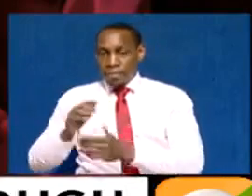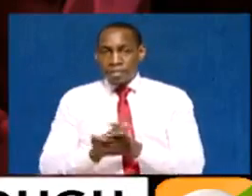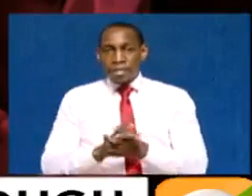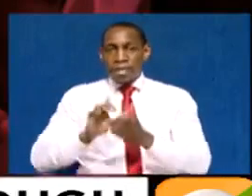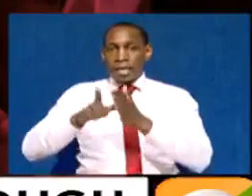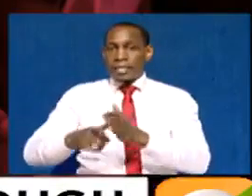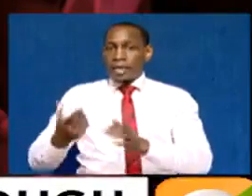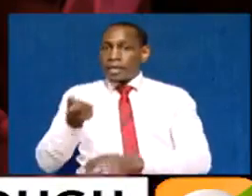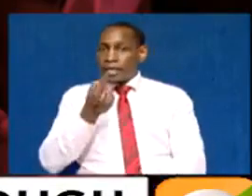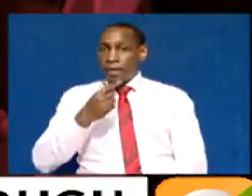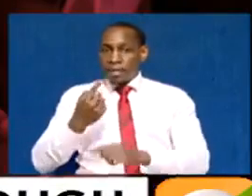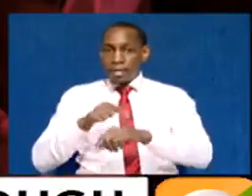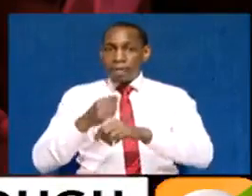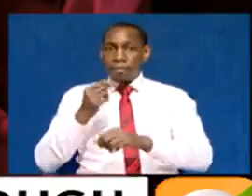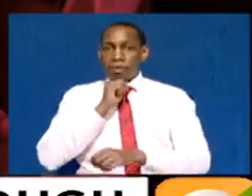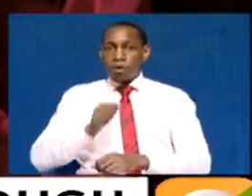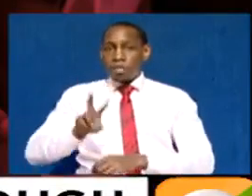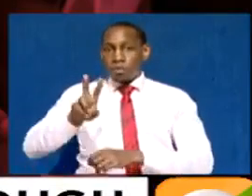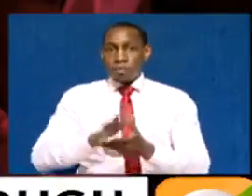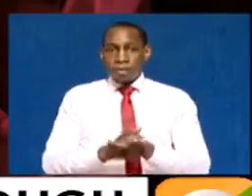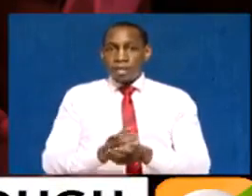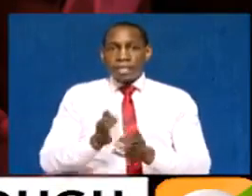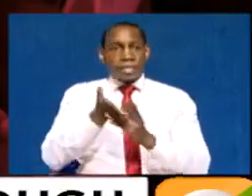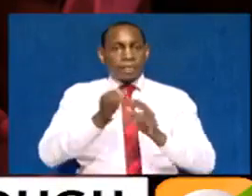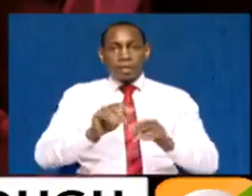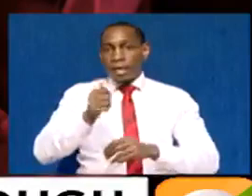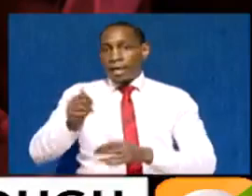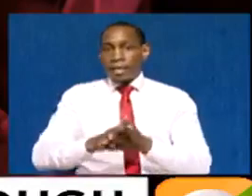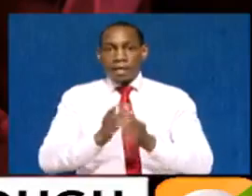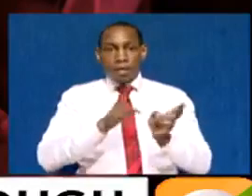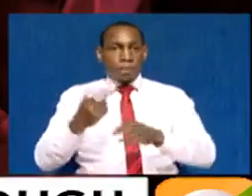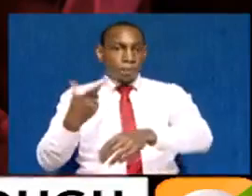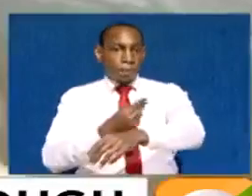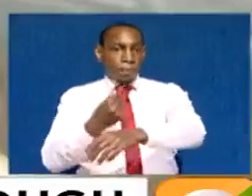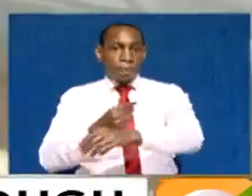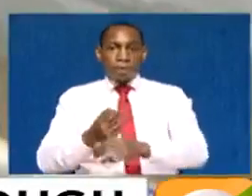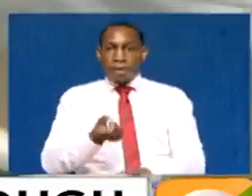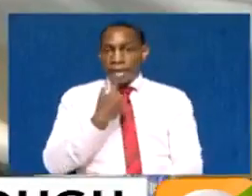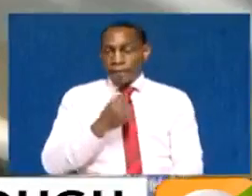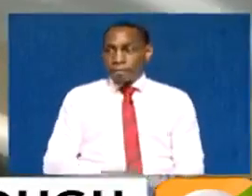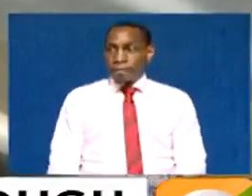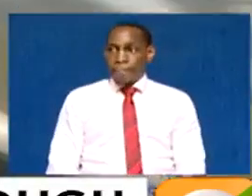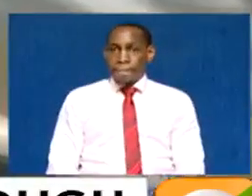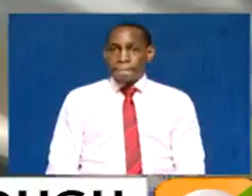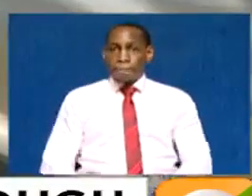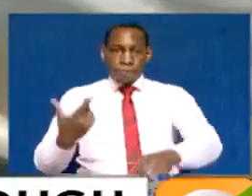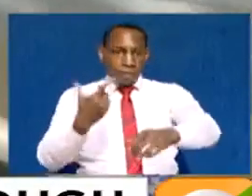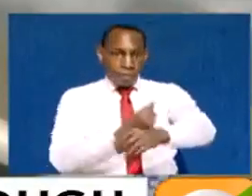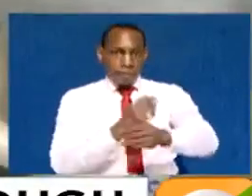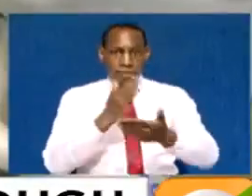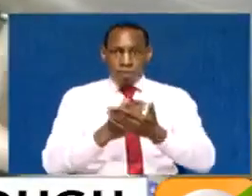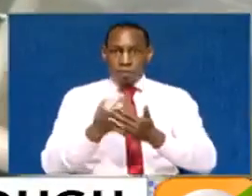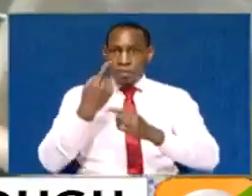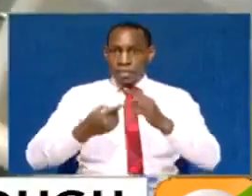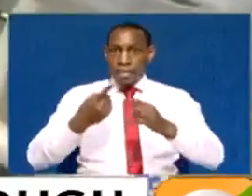with a later dose at 2 years. Doses that will in no way interfere with other routine immunization doses. The vaccine, which has